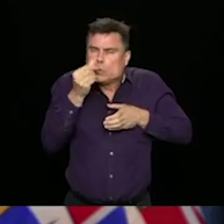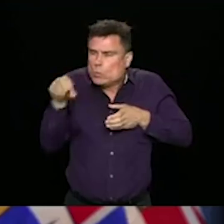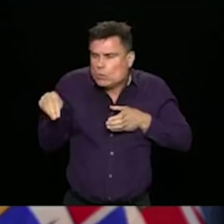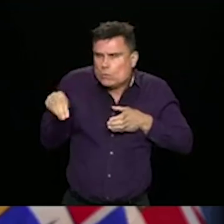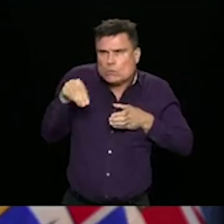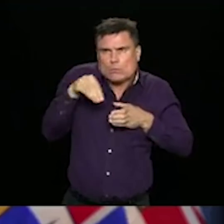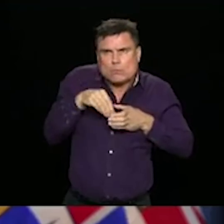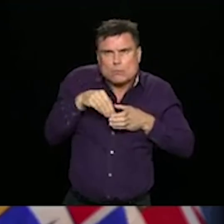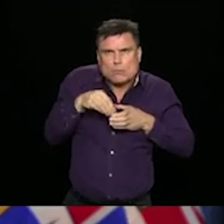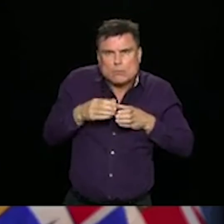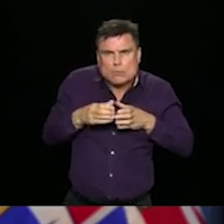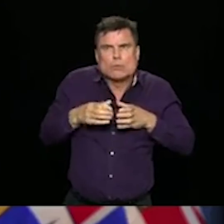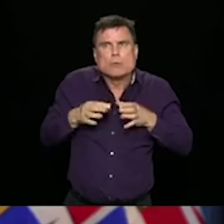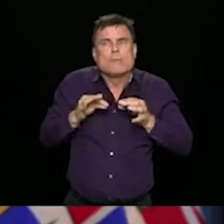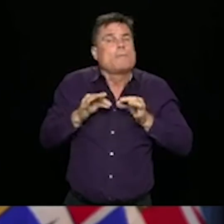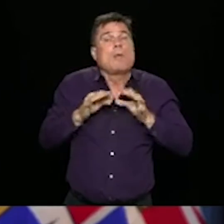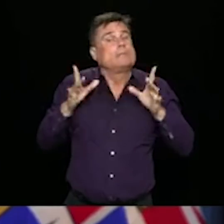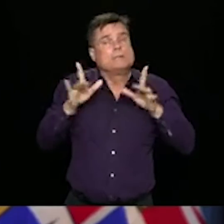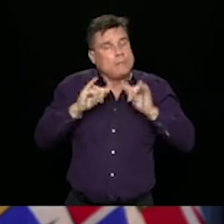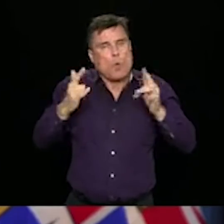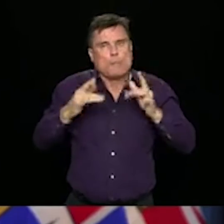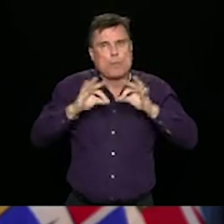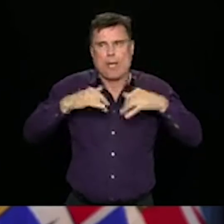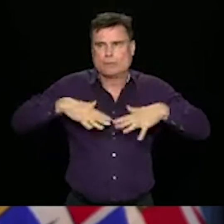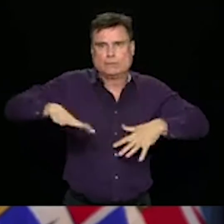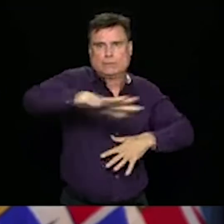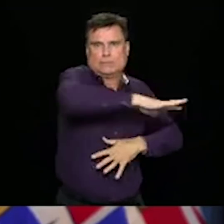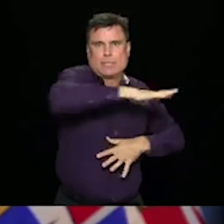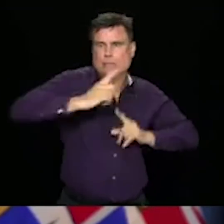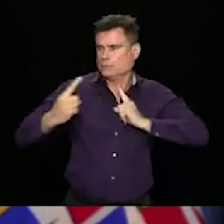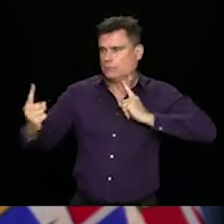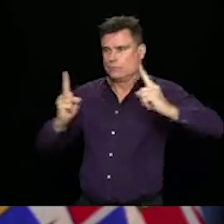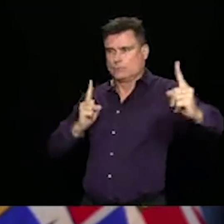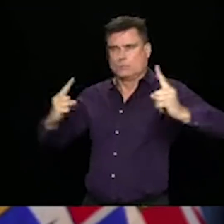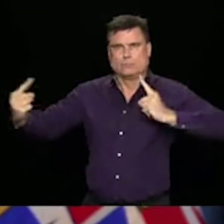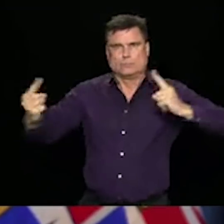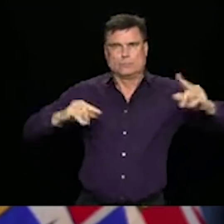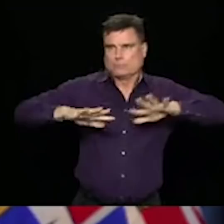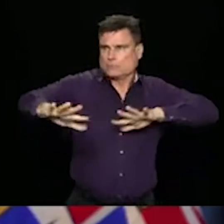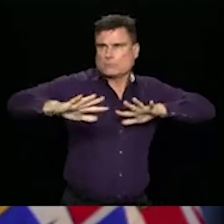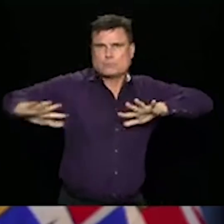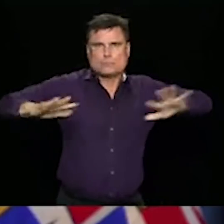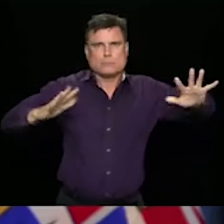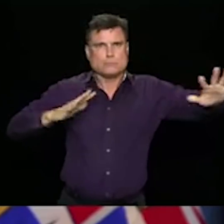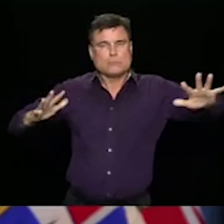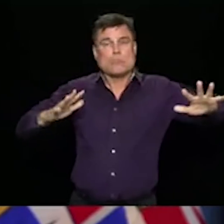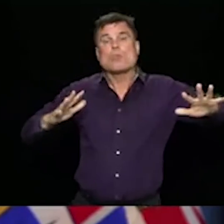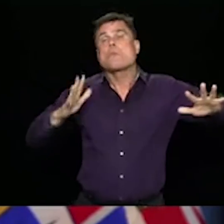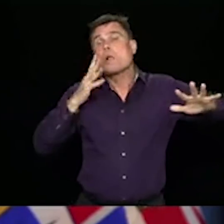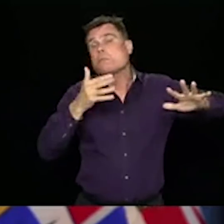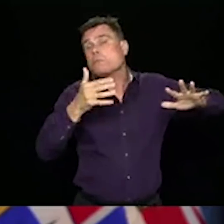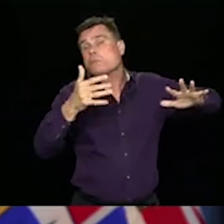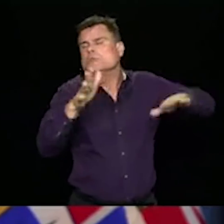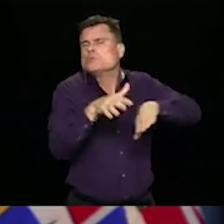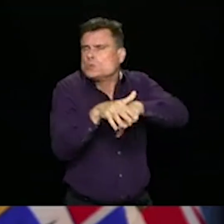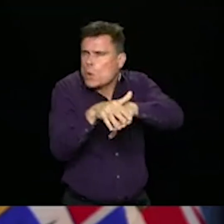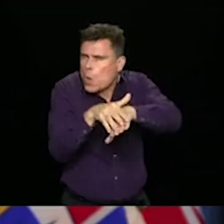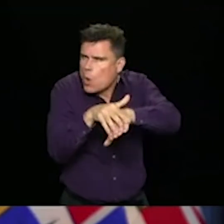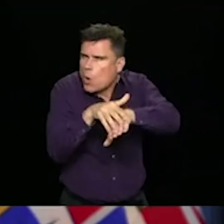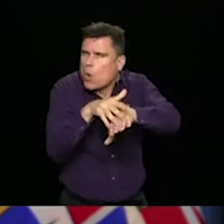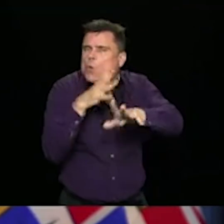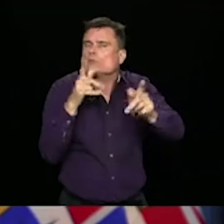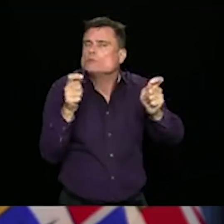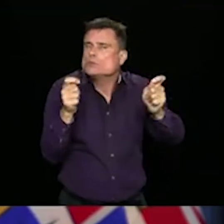going to school, through going back to work, through going out to our parks. A slow and gradual return ensures